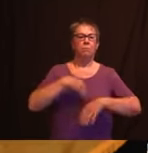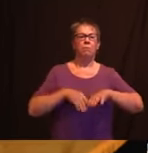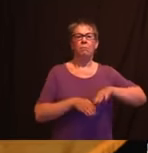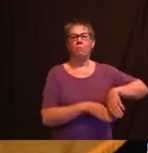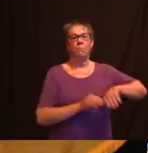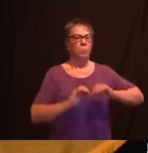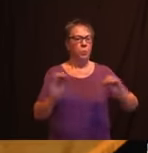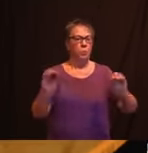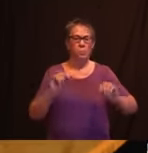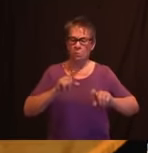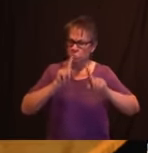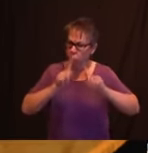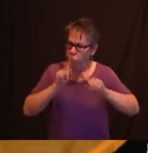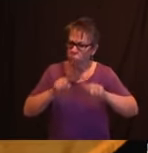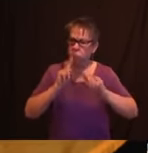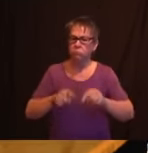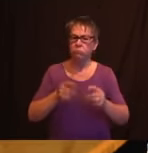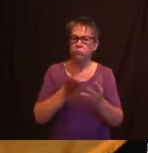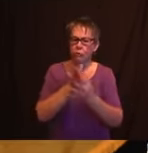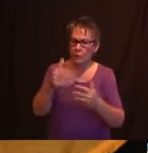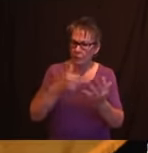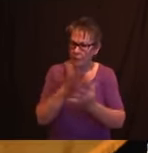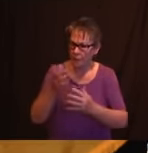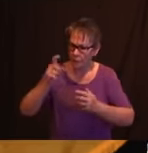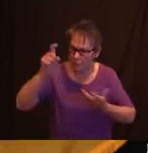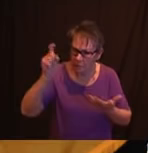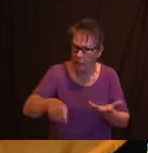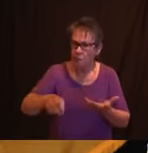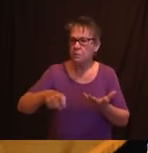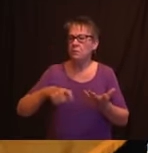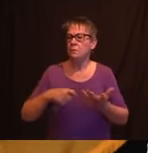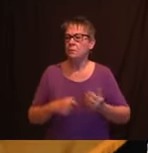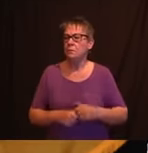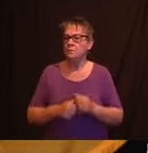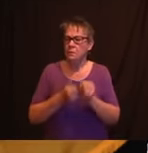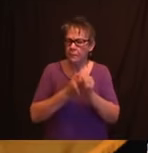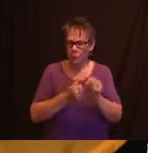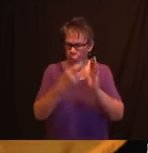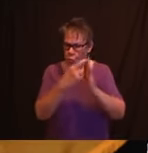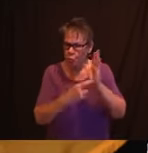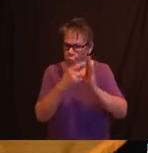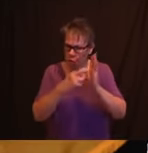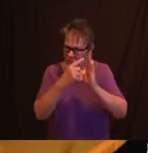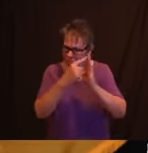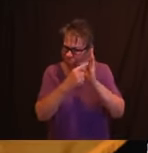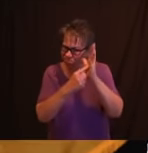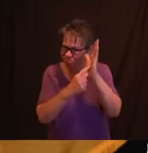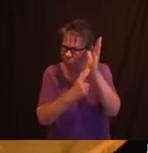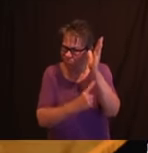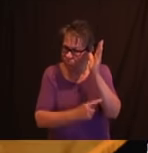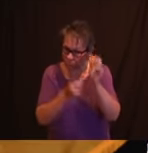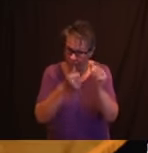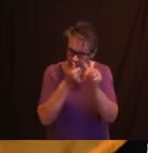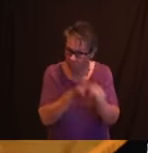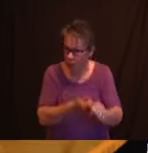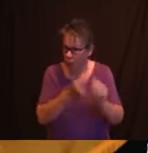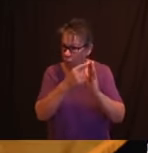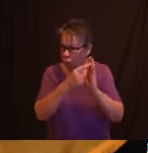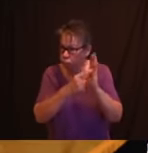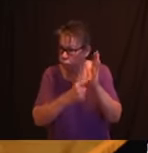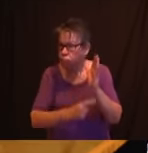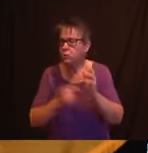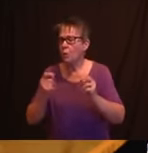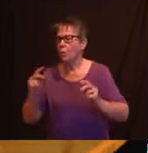including instituting new procedures to regulate and monitor facility ownership, improving oversight of